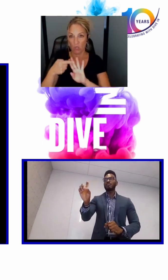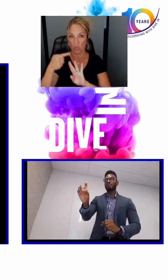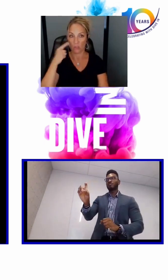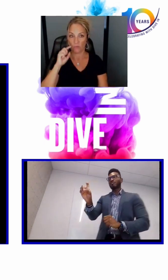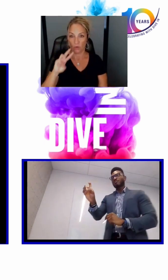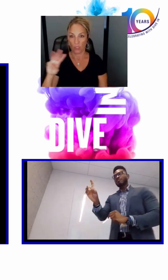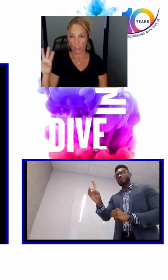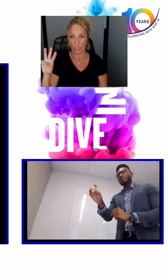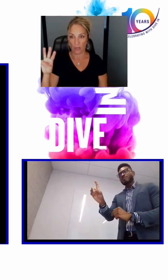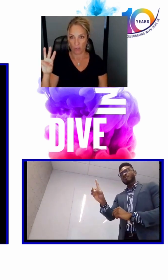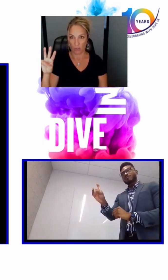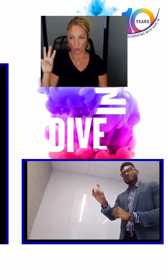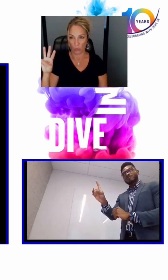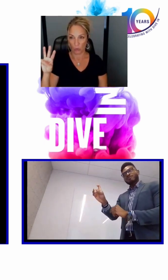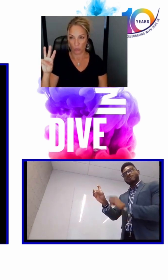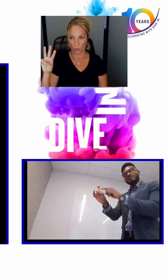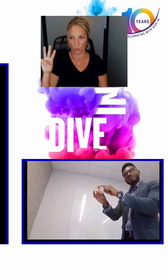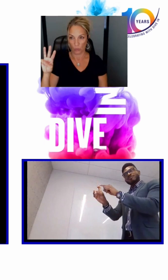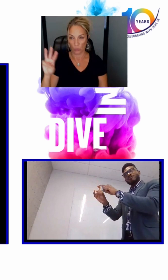X.